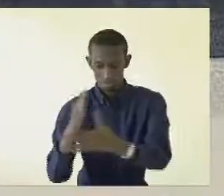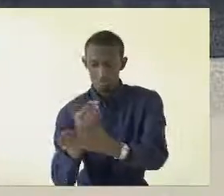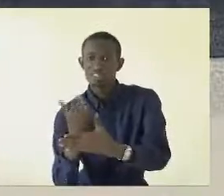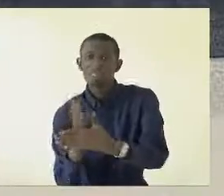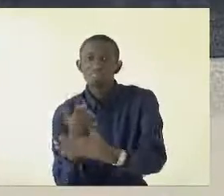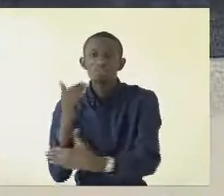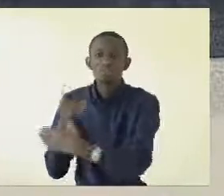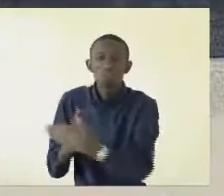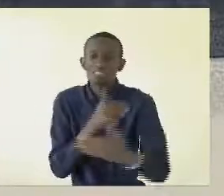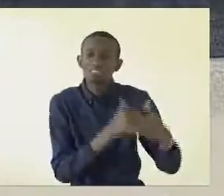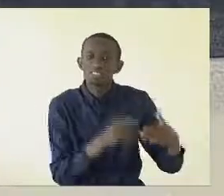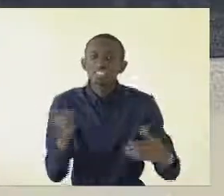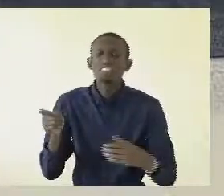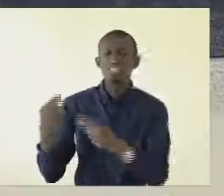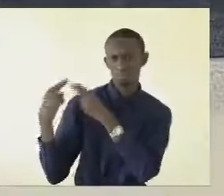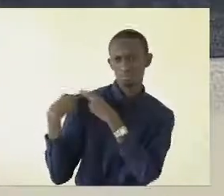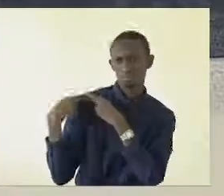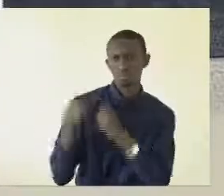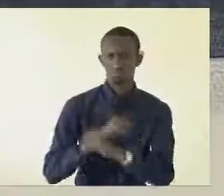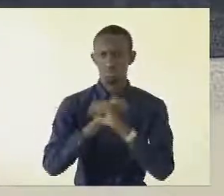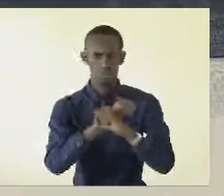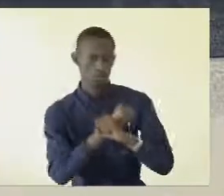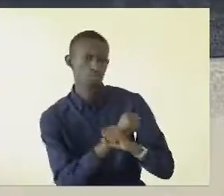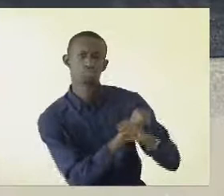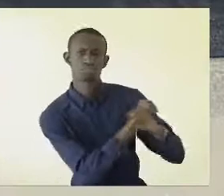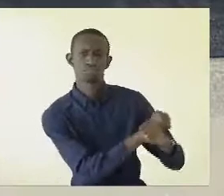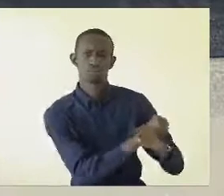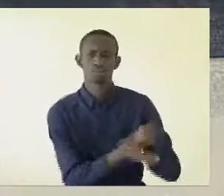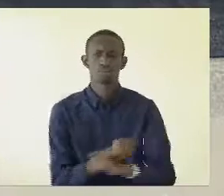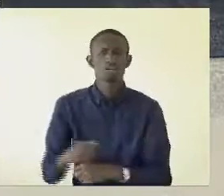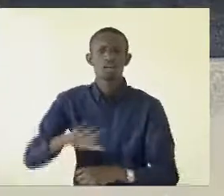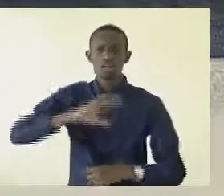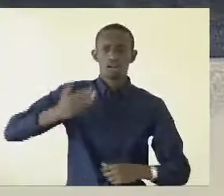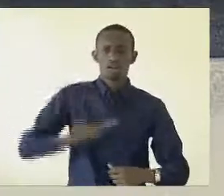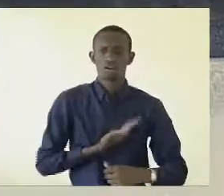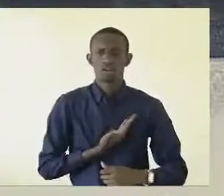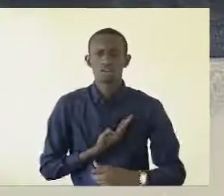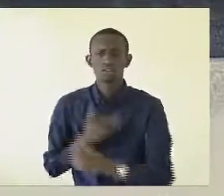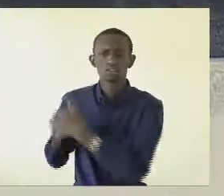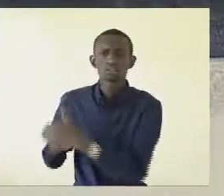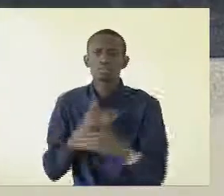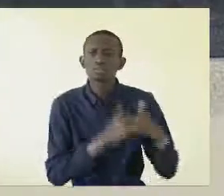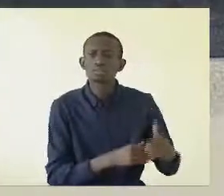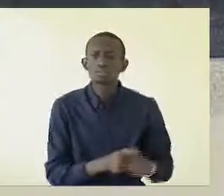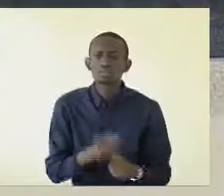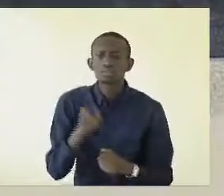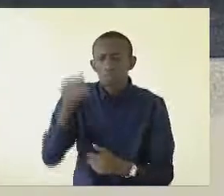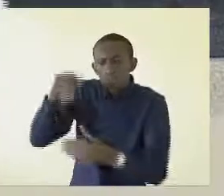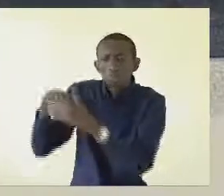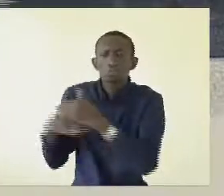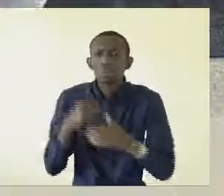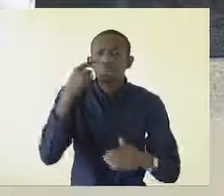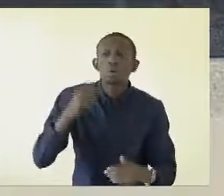is responsible for protecting our environment. Within the environment, we see